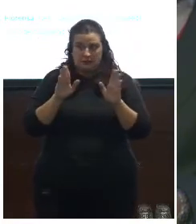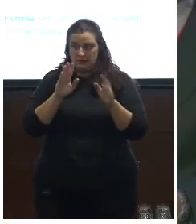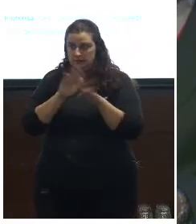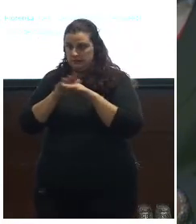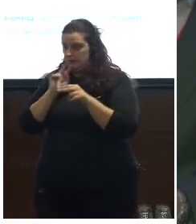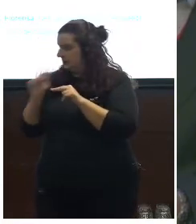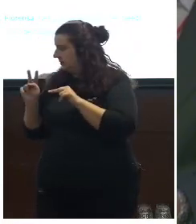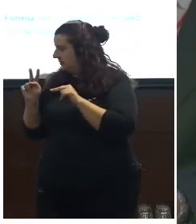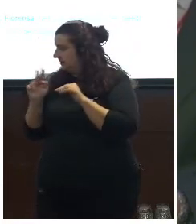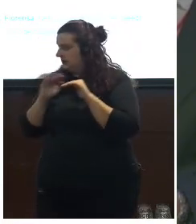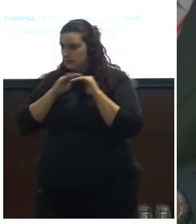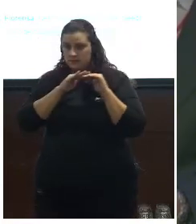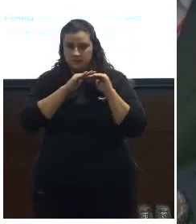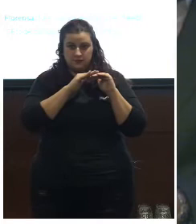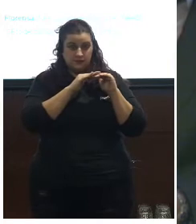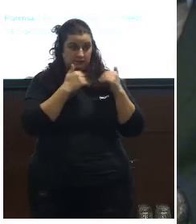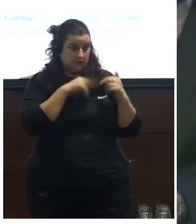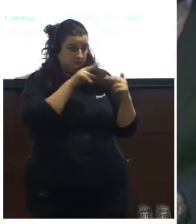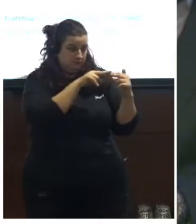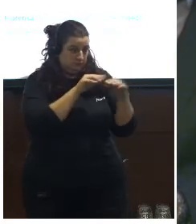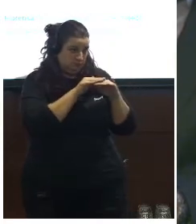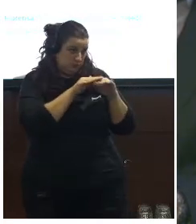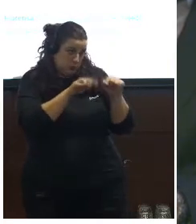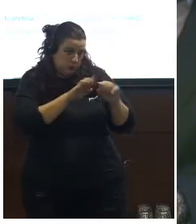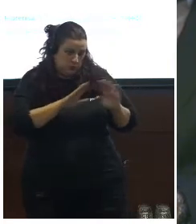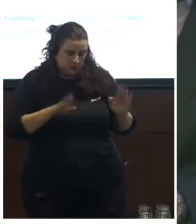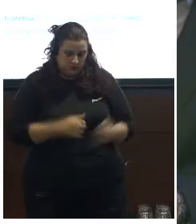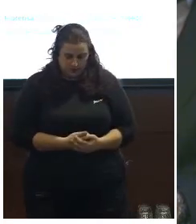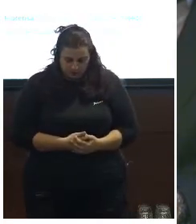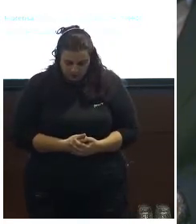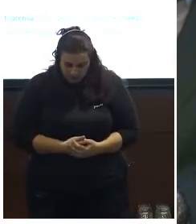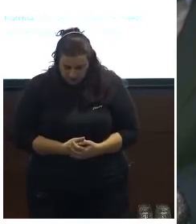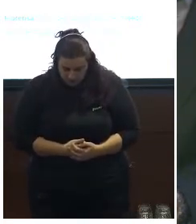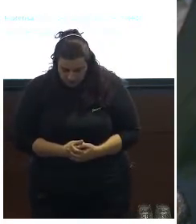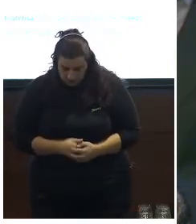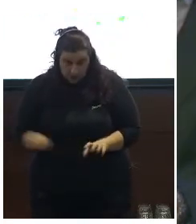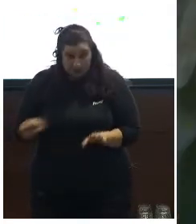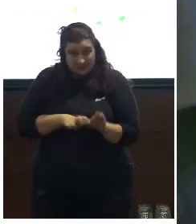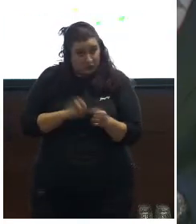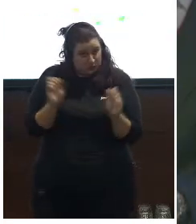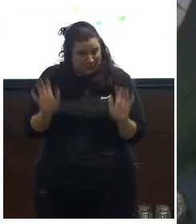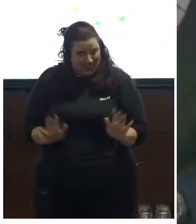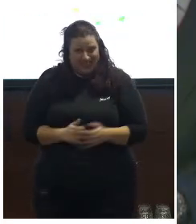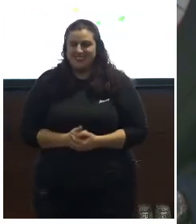I'm sorry, I stood up way too early, I'm sorry. I guess it's my time now. Yeah. Yes. Okay. I apologize.